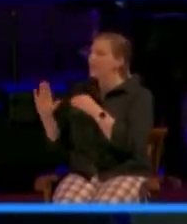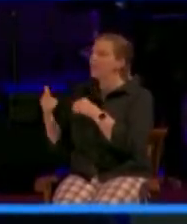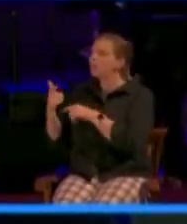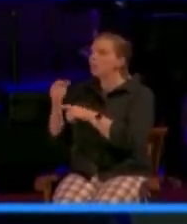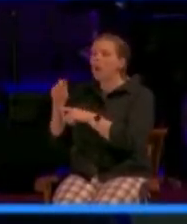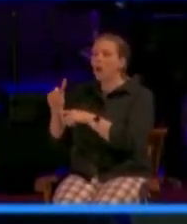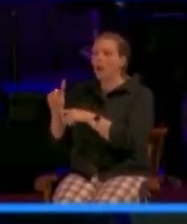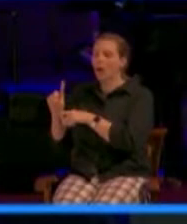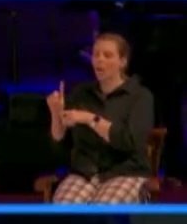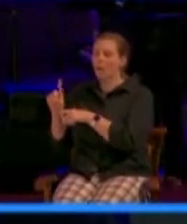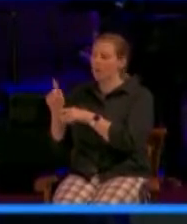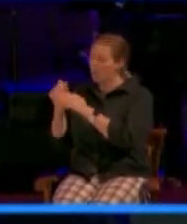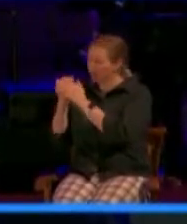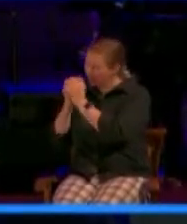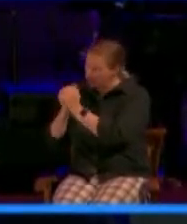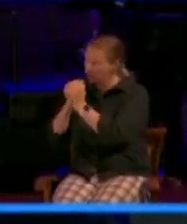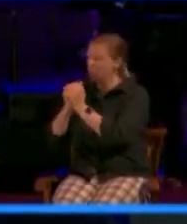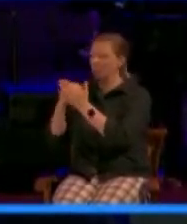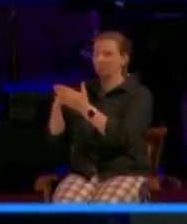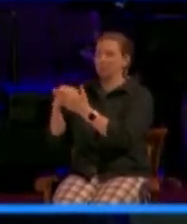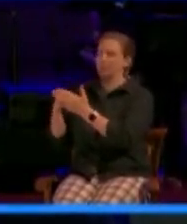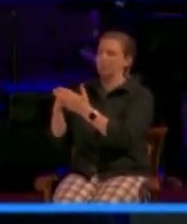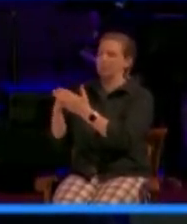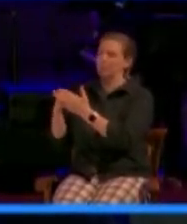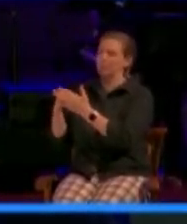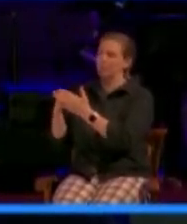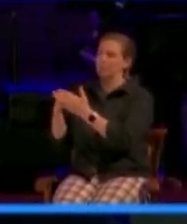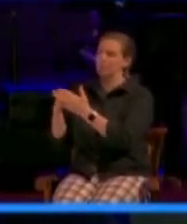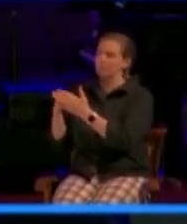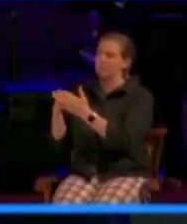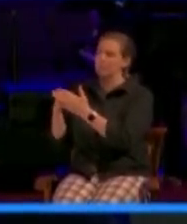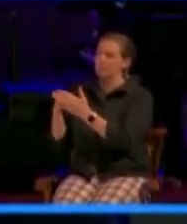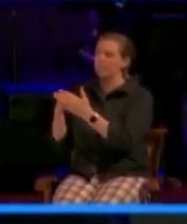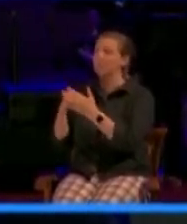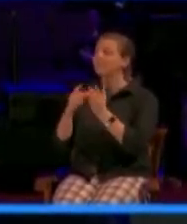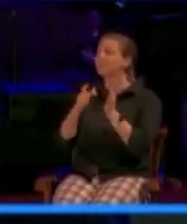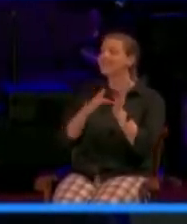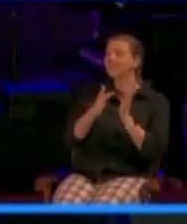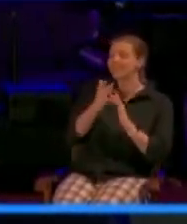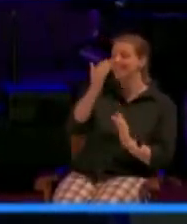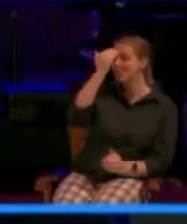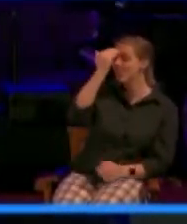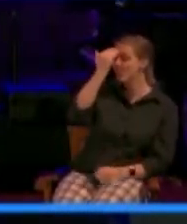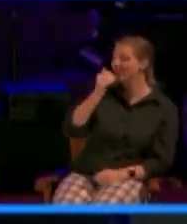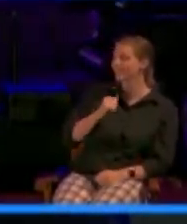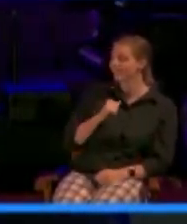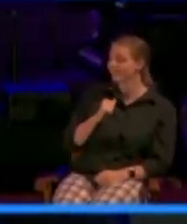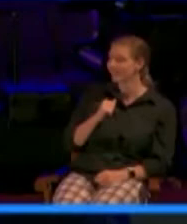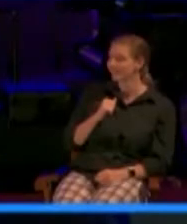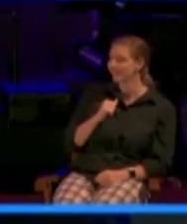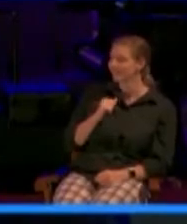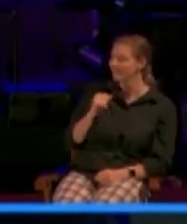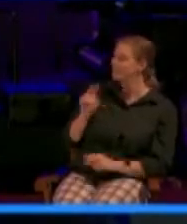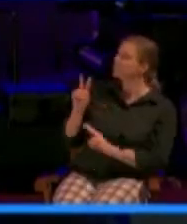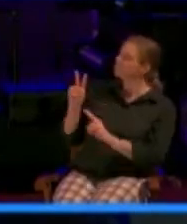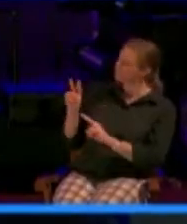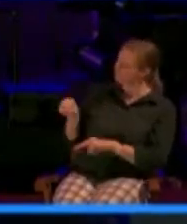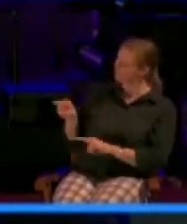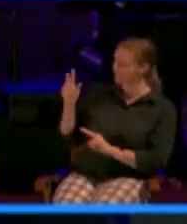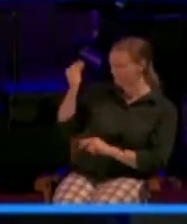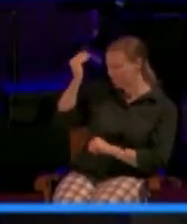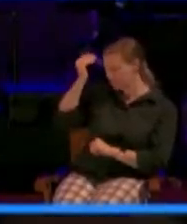secure so long as he's got his money. That's what he's depending on in getting him through